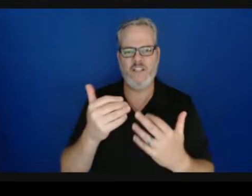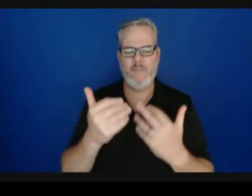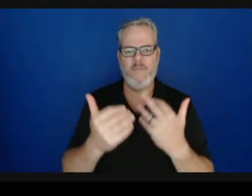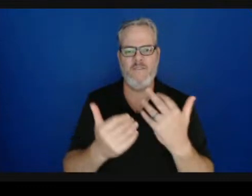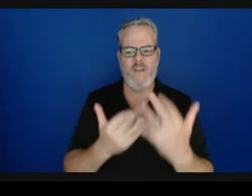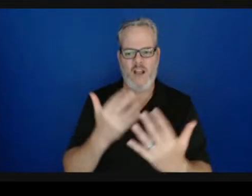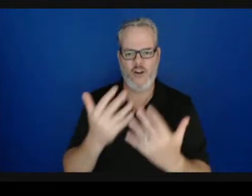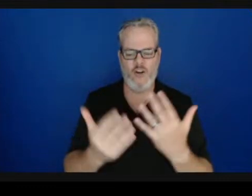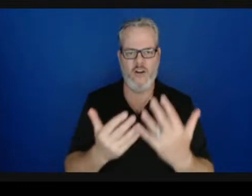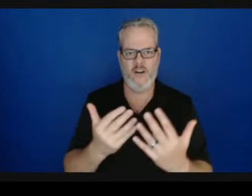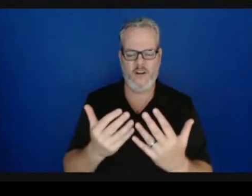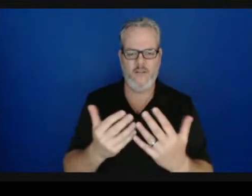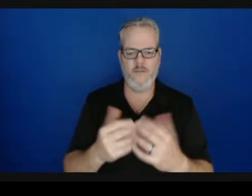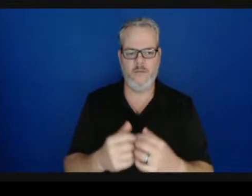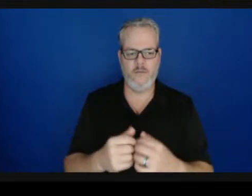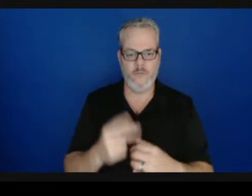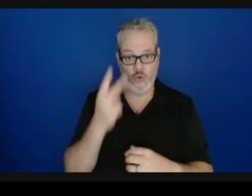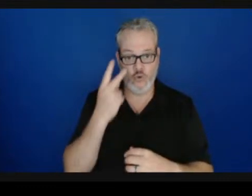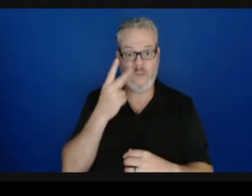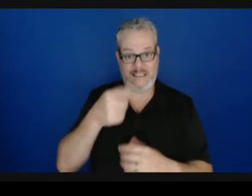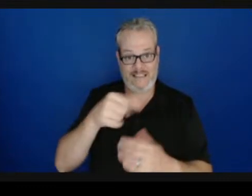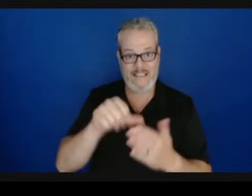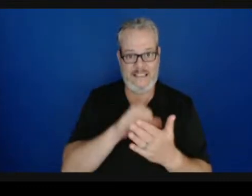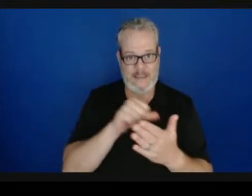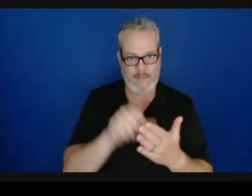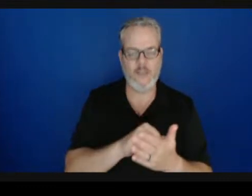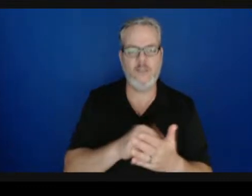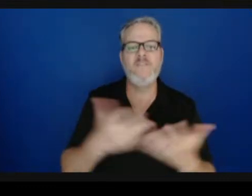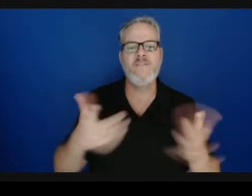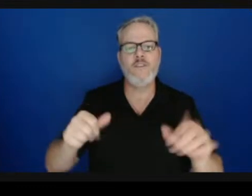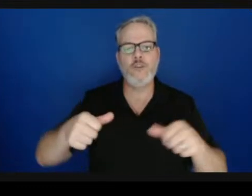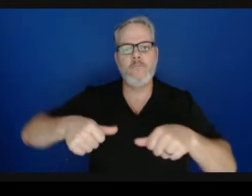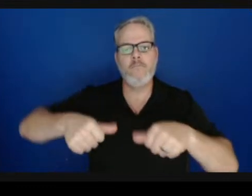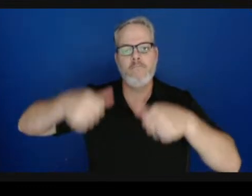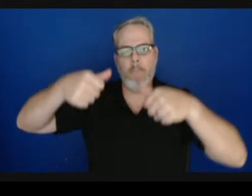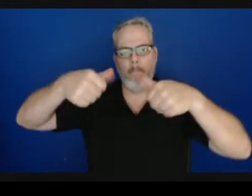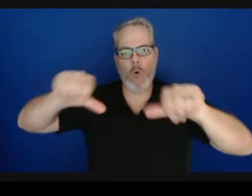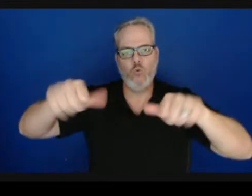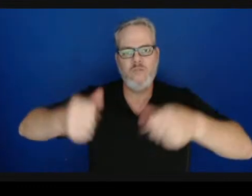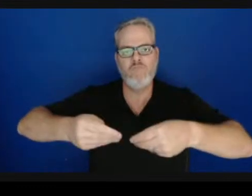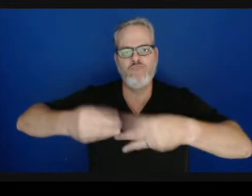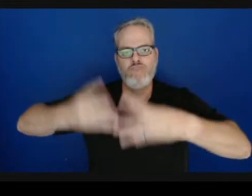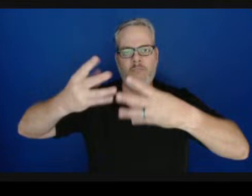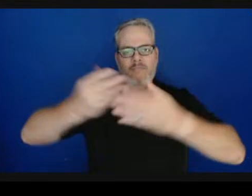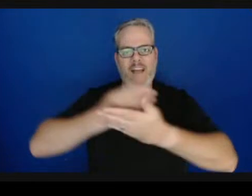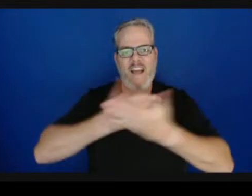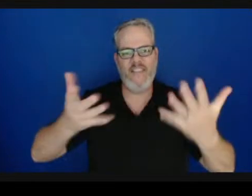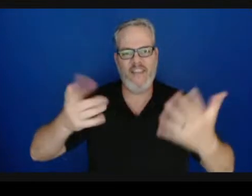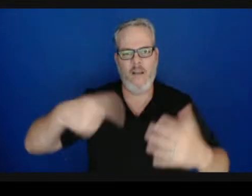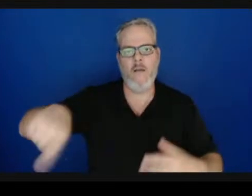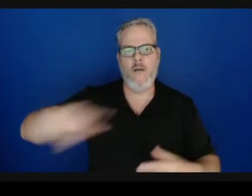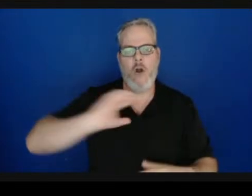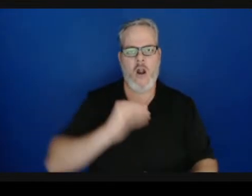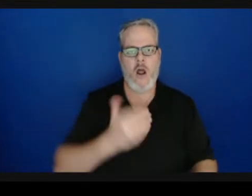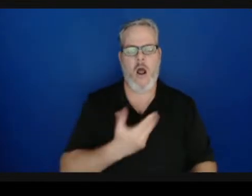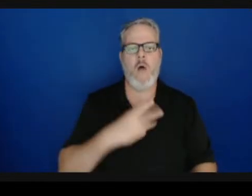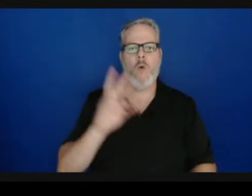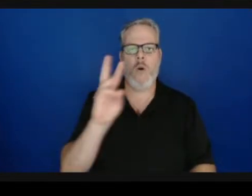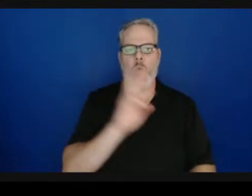next page. We did post all this, so if you want to go through it, we do have that up on our website as our Hawaii